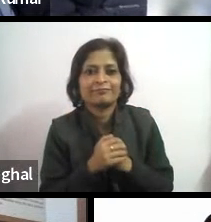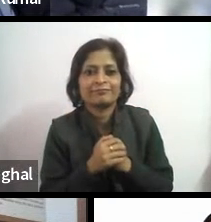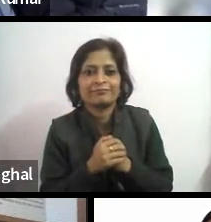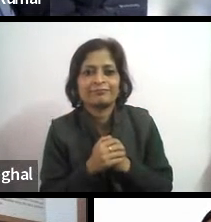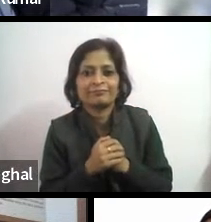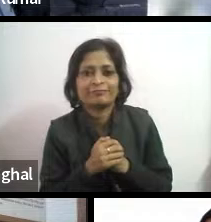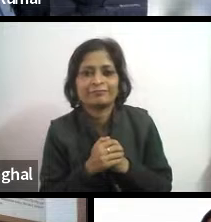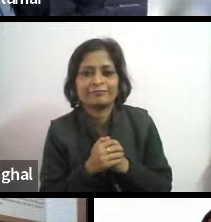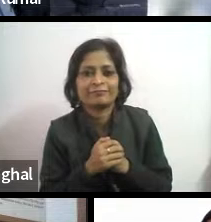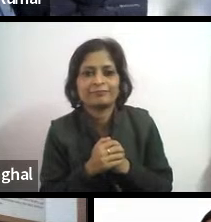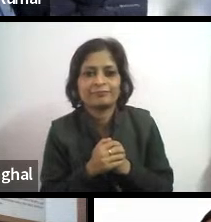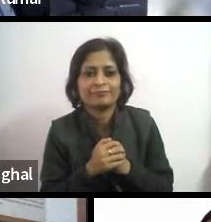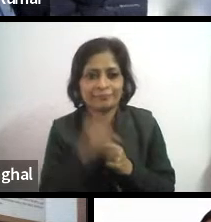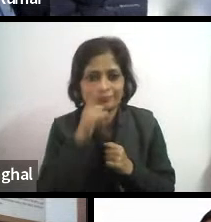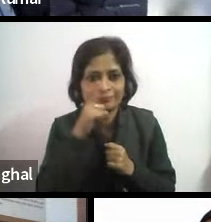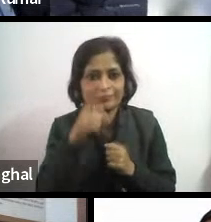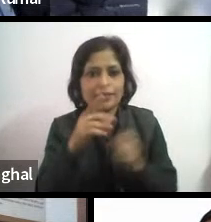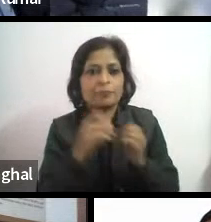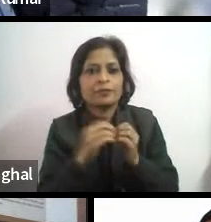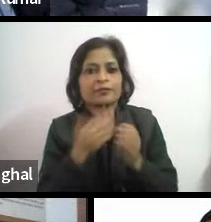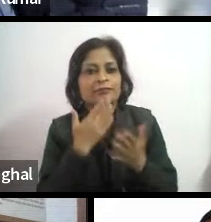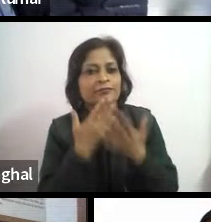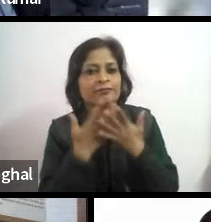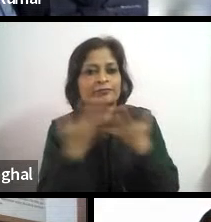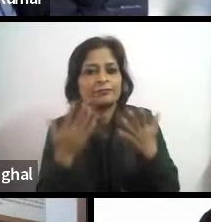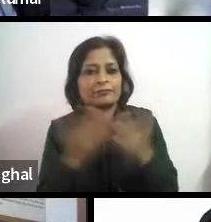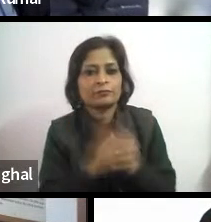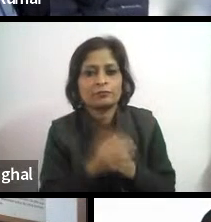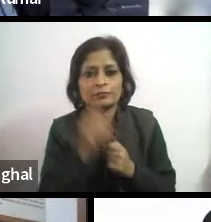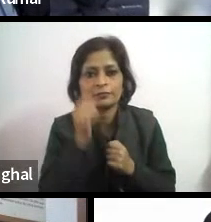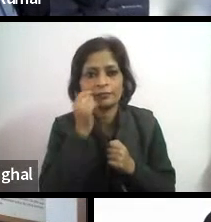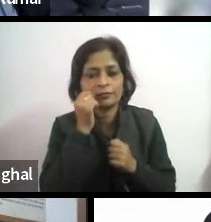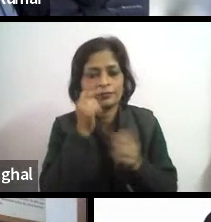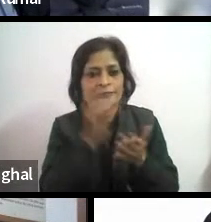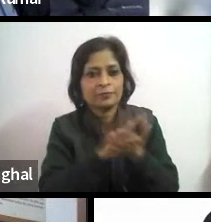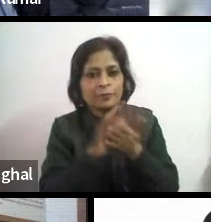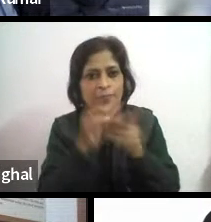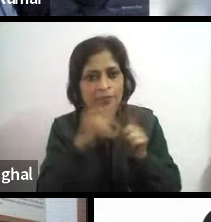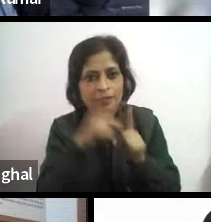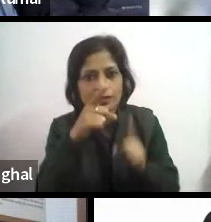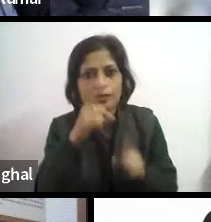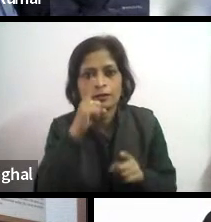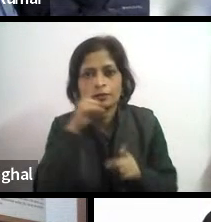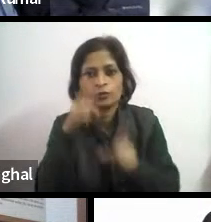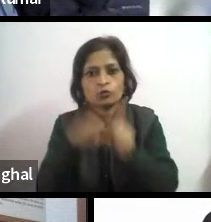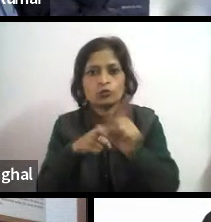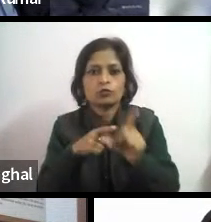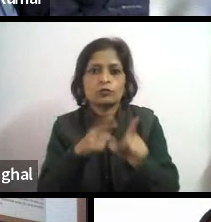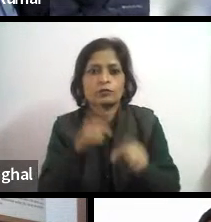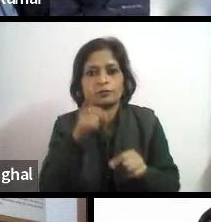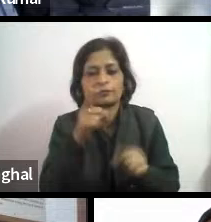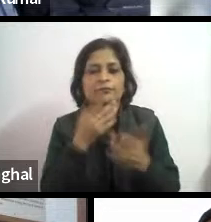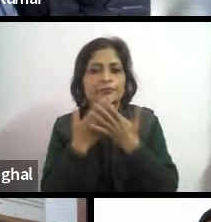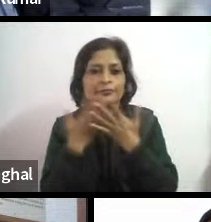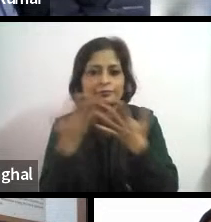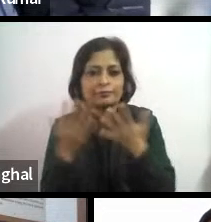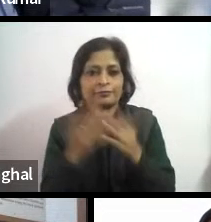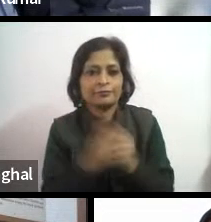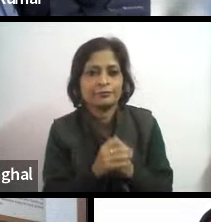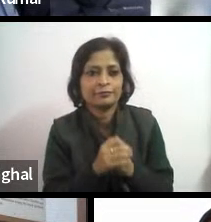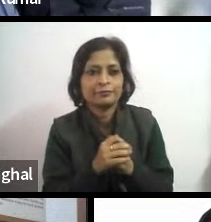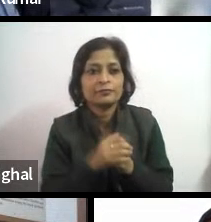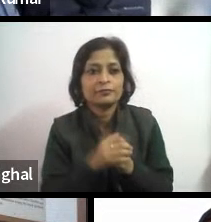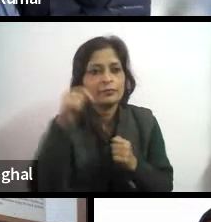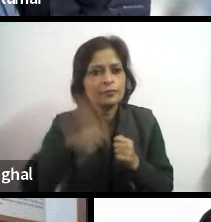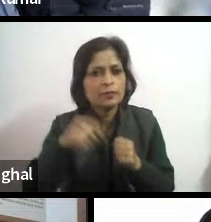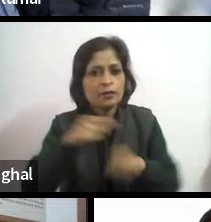Over to you, Betty. Thank you, Dr. Himanshu Das and Ms. Yukti. Right, so it's